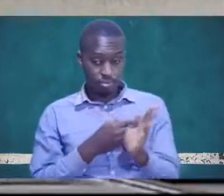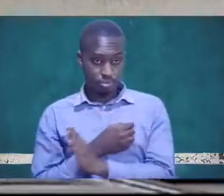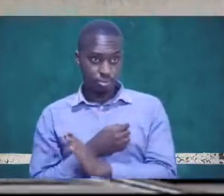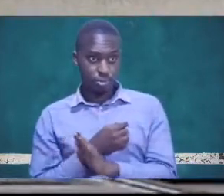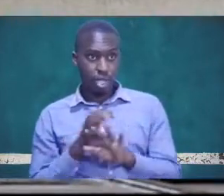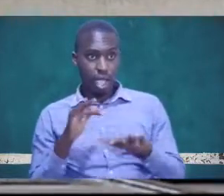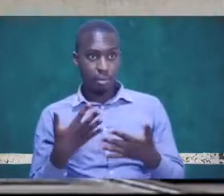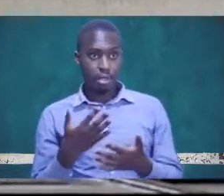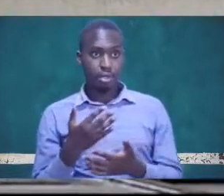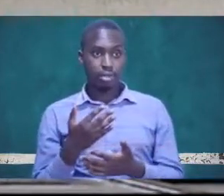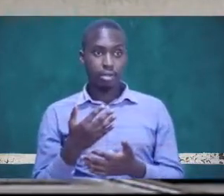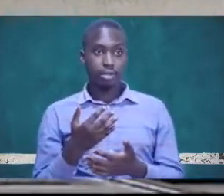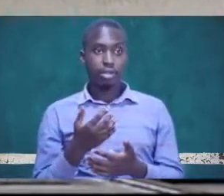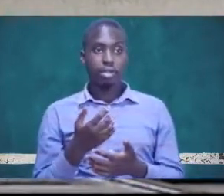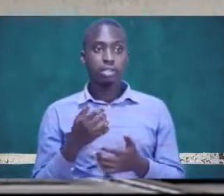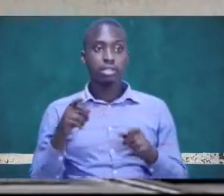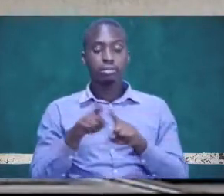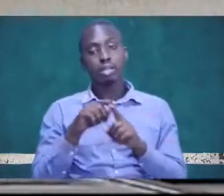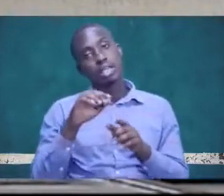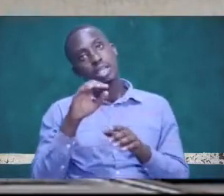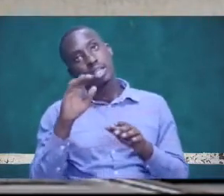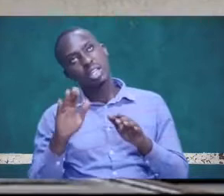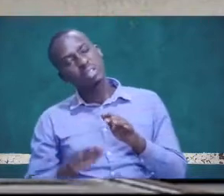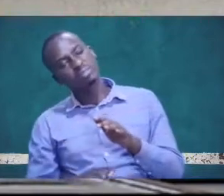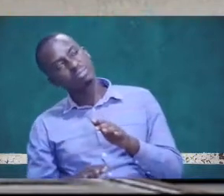the ones below, above